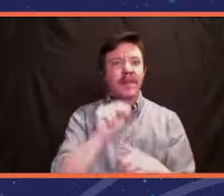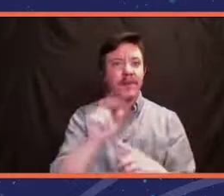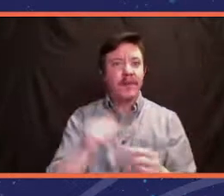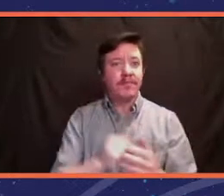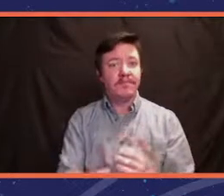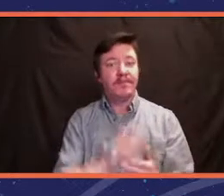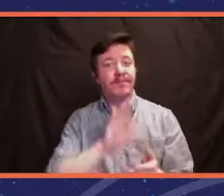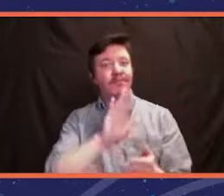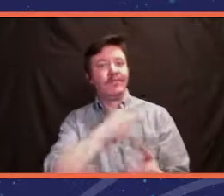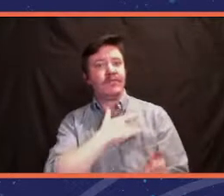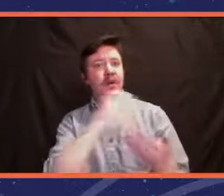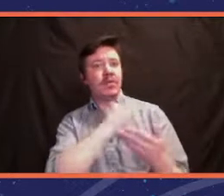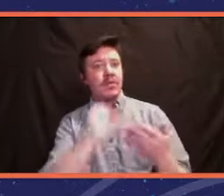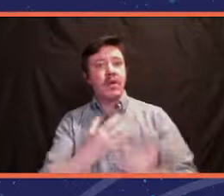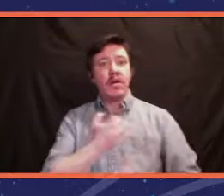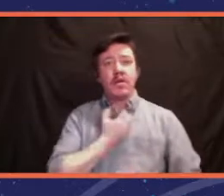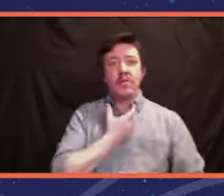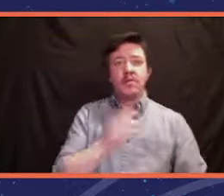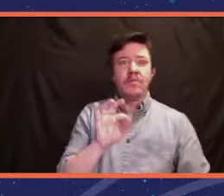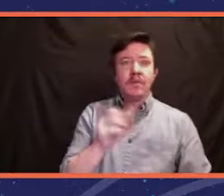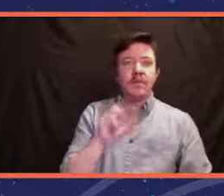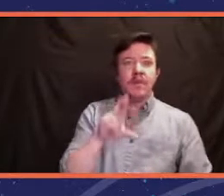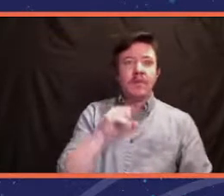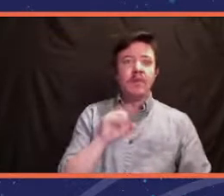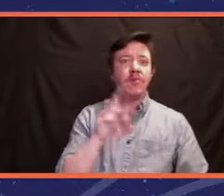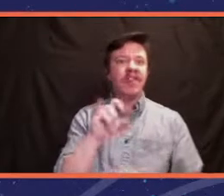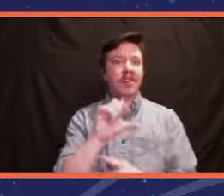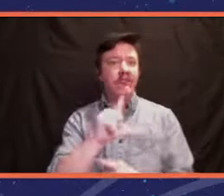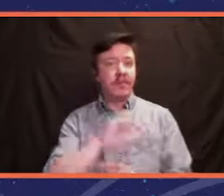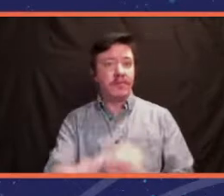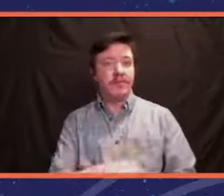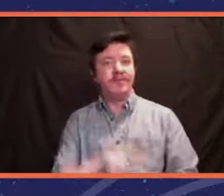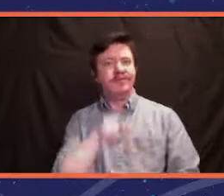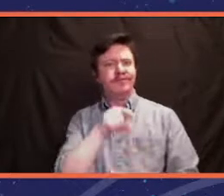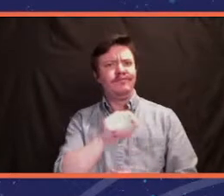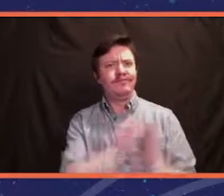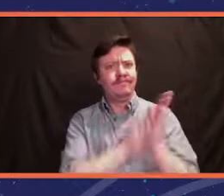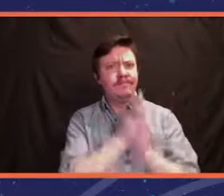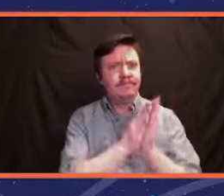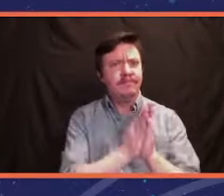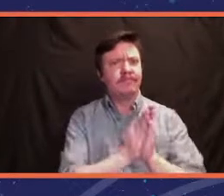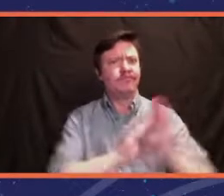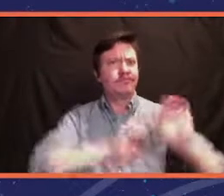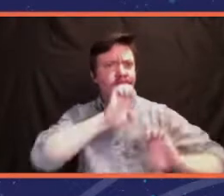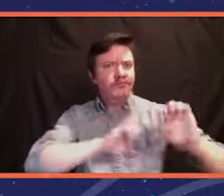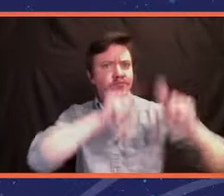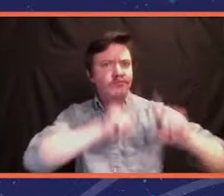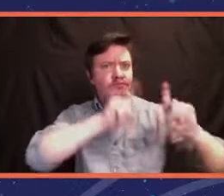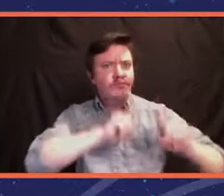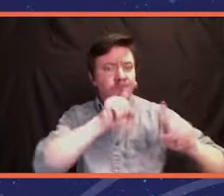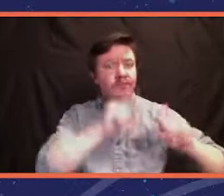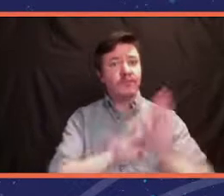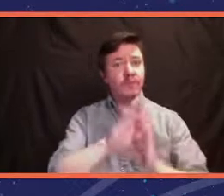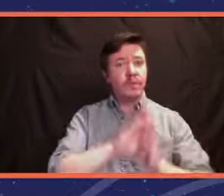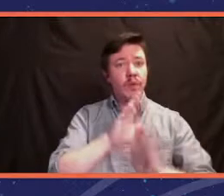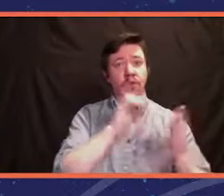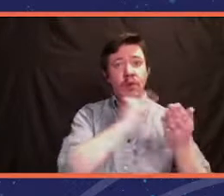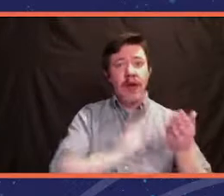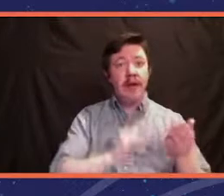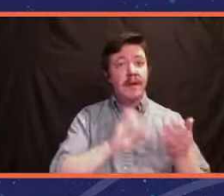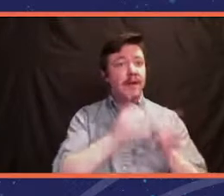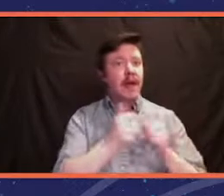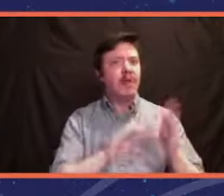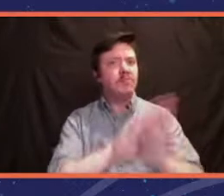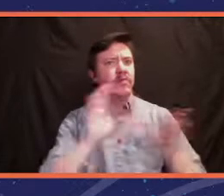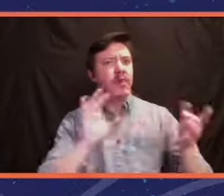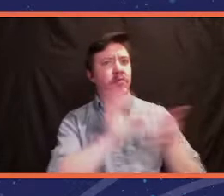are poetry, fibers, and digital art. They are actively experimenting and growing as an artist through establishing relationships to